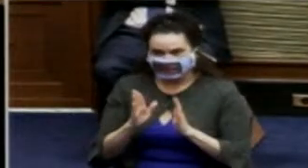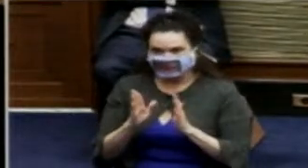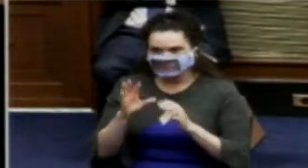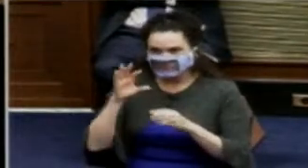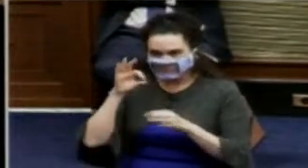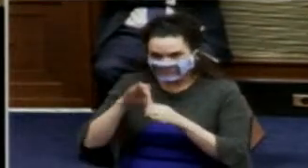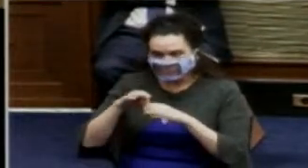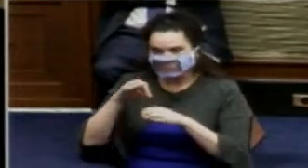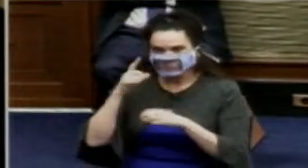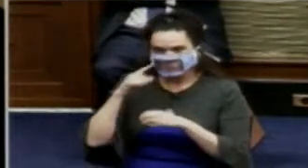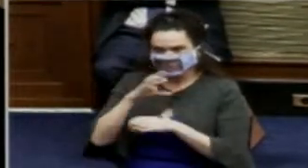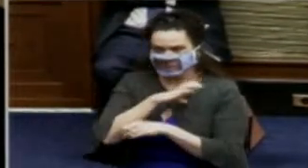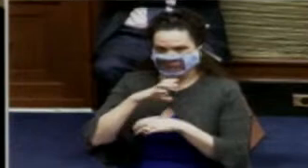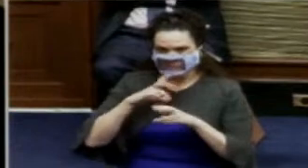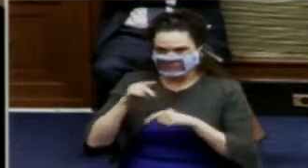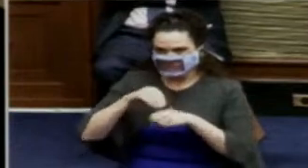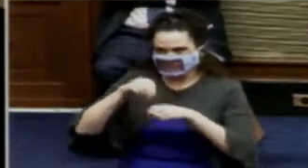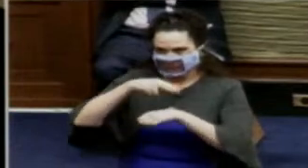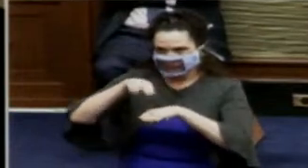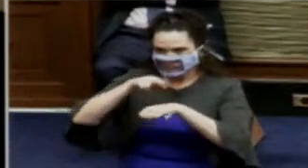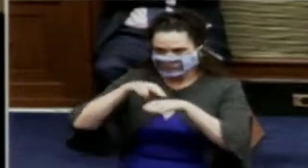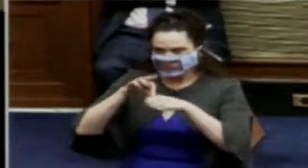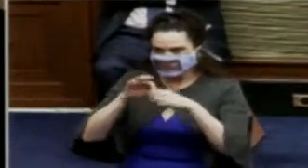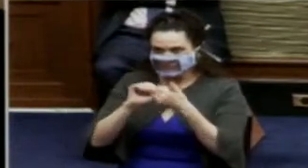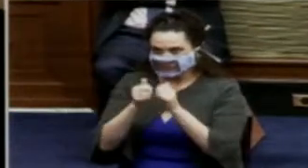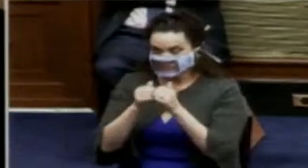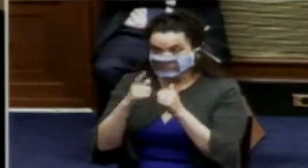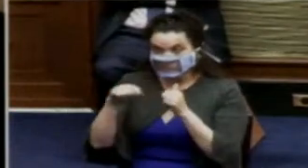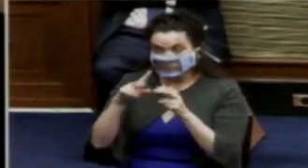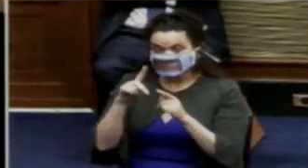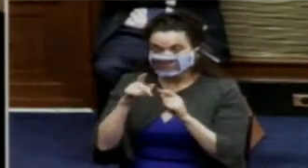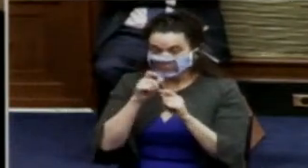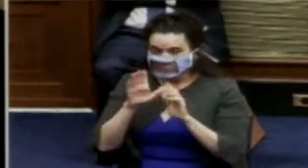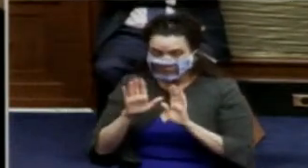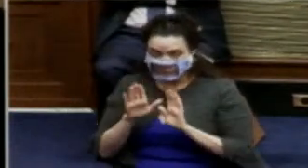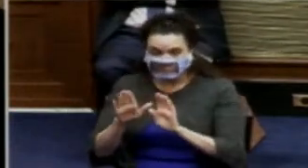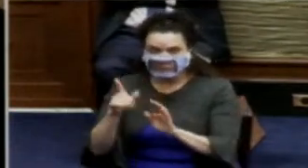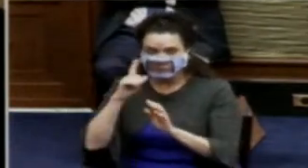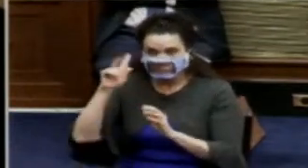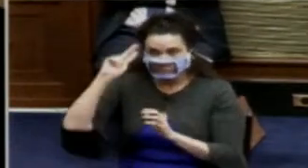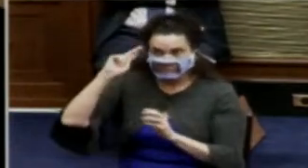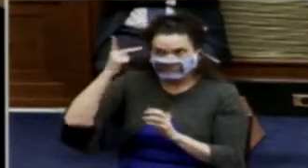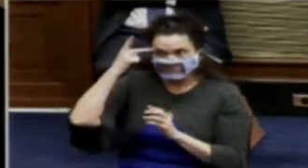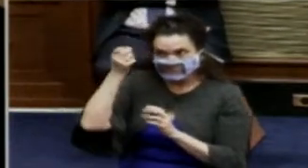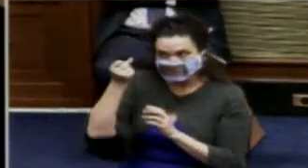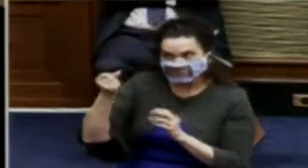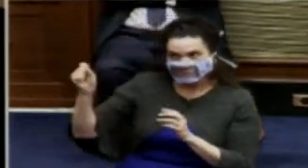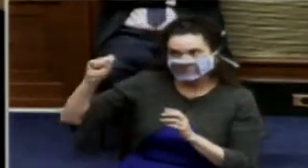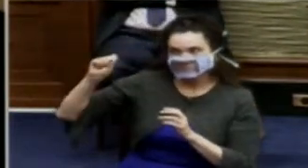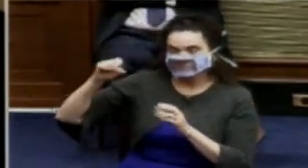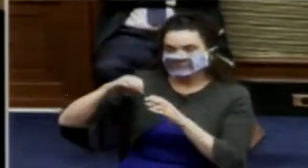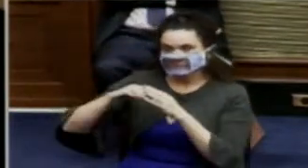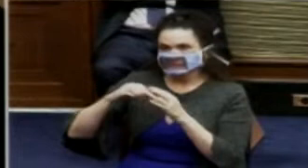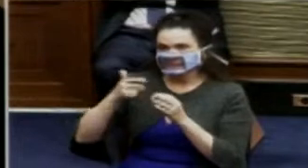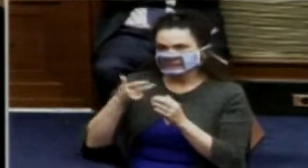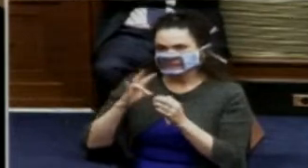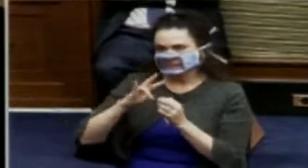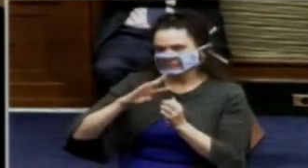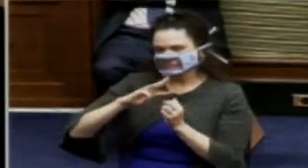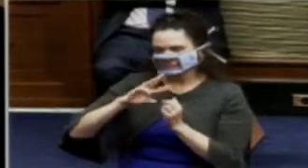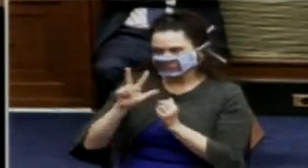the insurrection, the Philadelphia insurrection of 1783, as the justification for creating